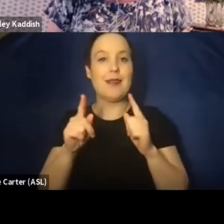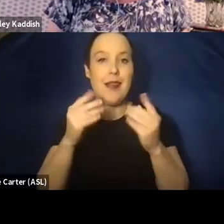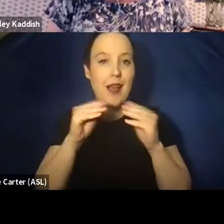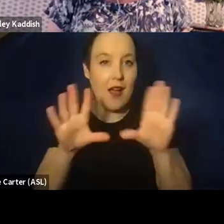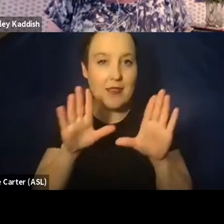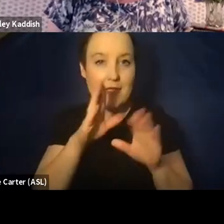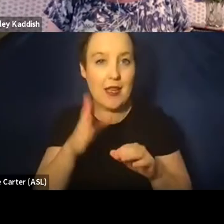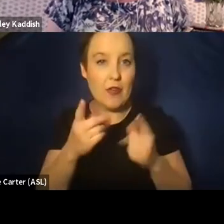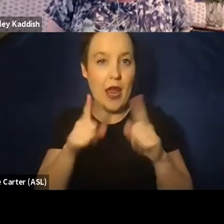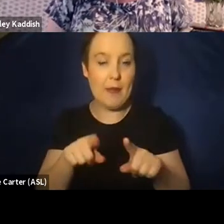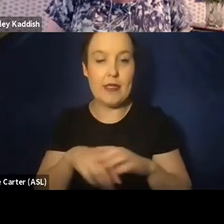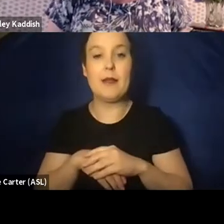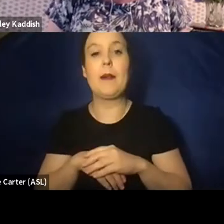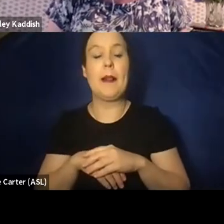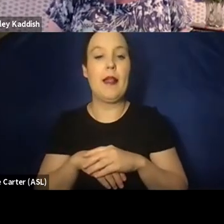And